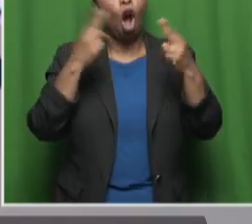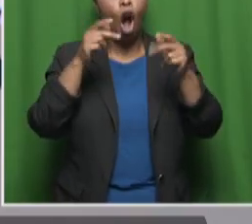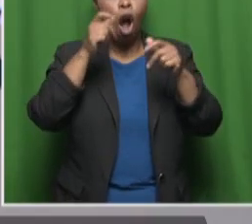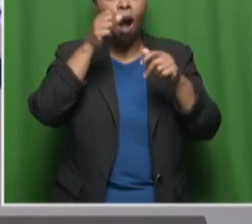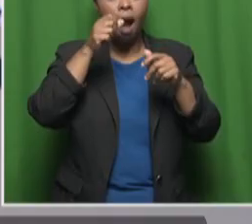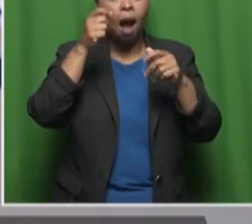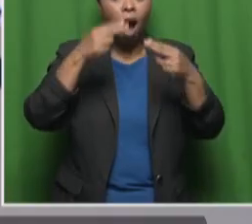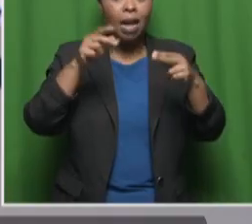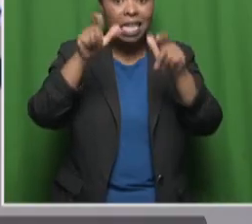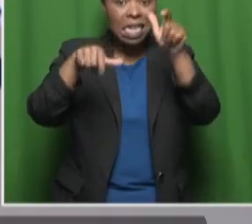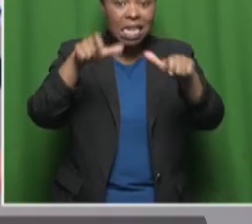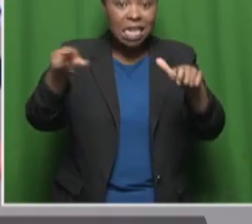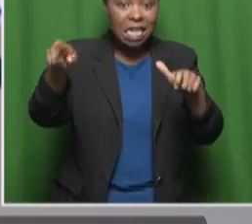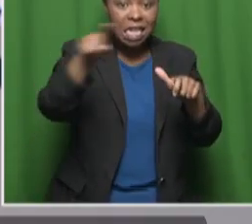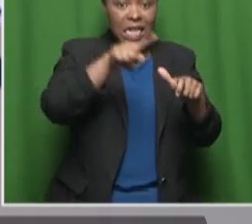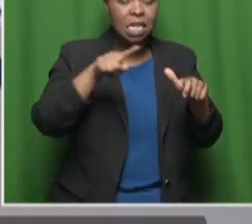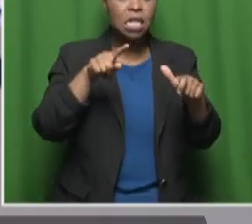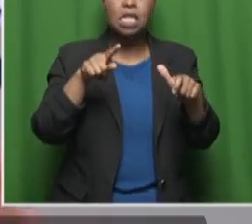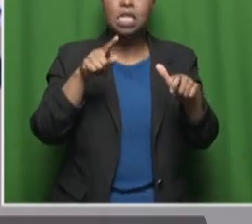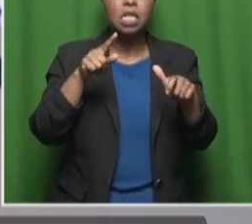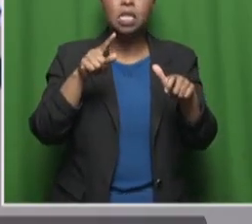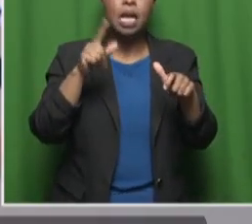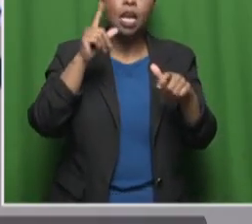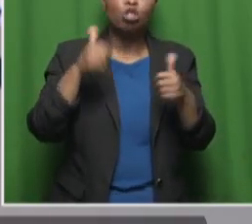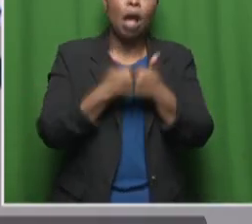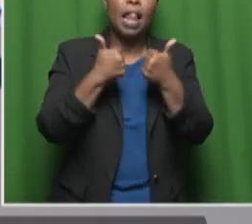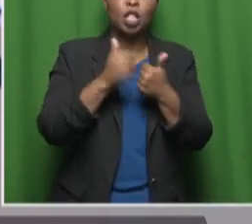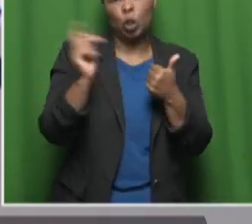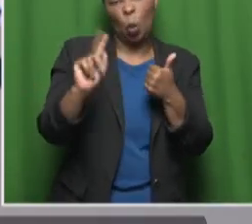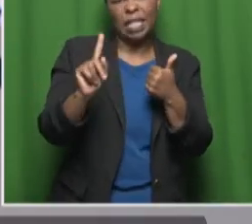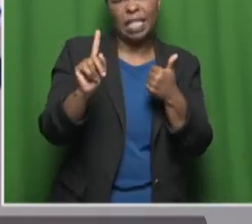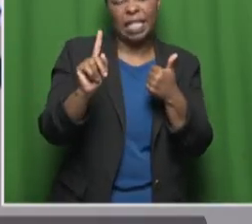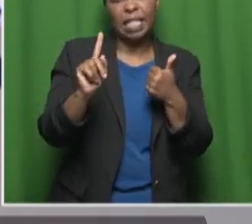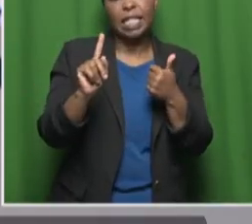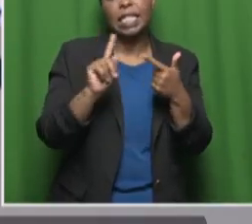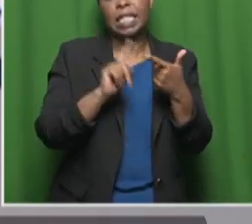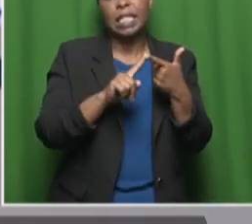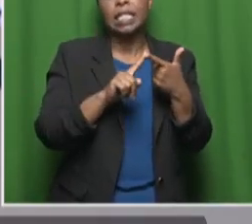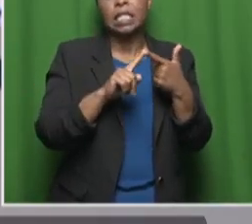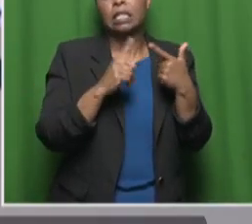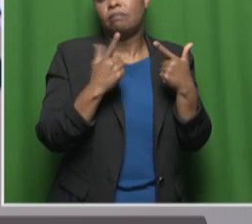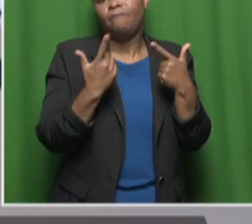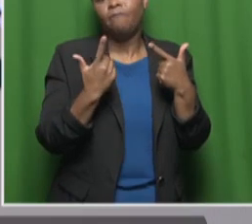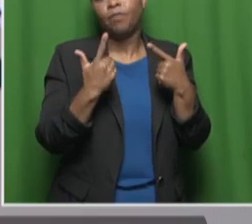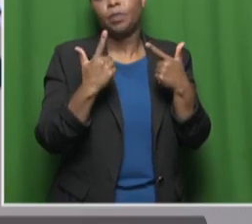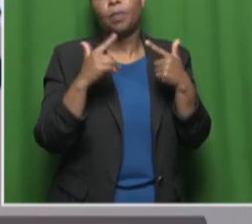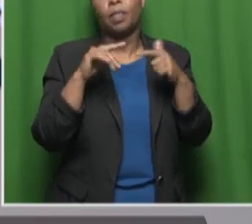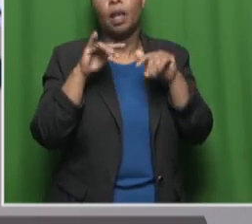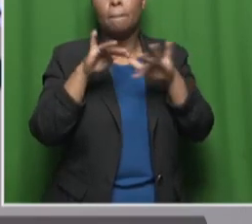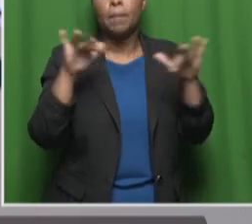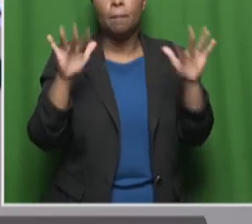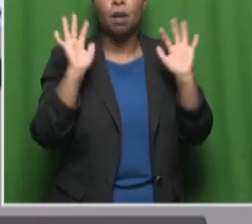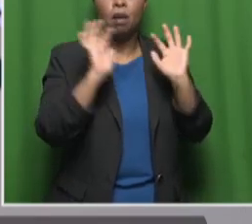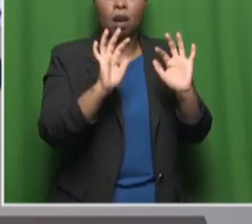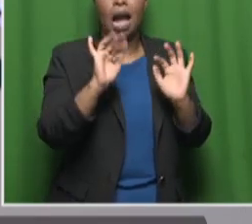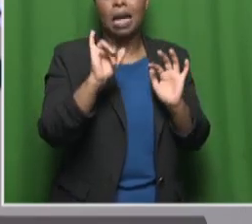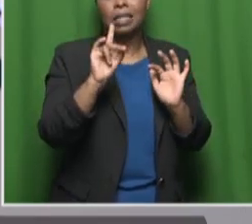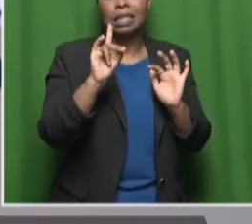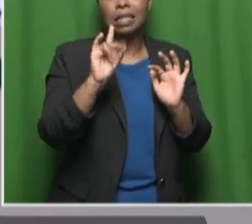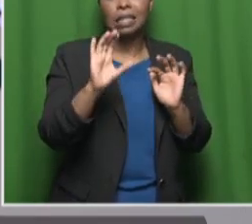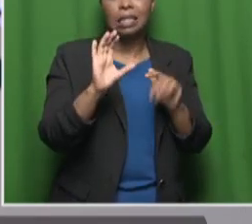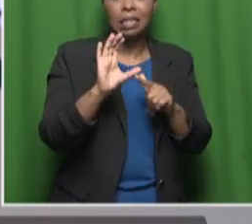not just access to markets, which this is creating. I mean, there's a captive audience at the IDC, and we're really activating that